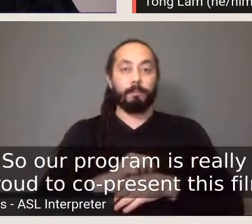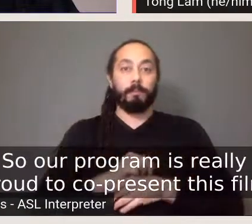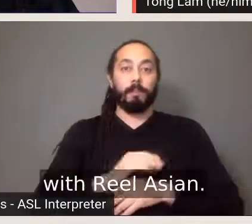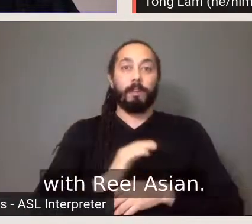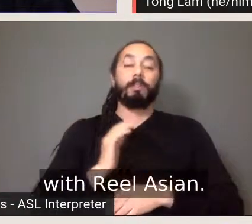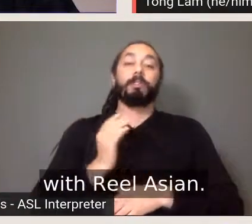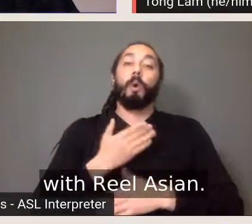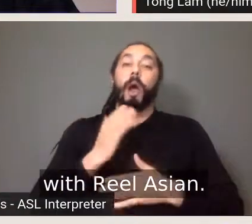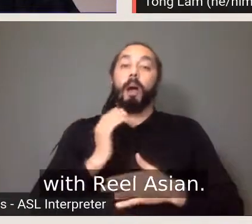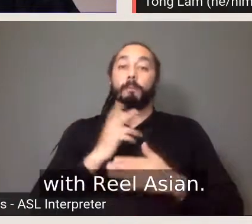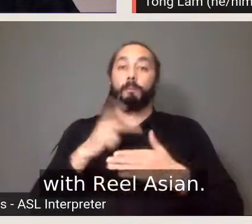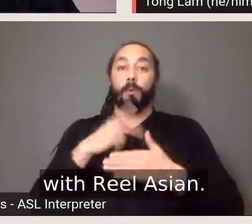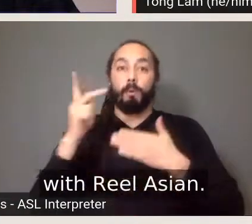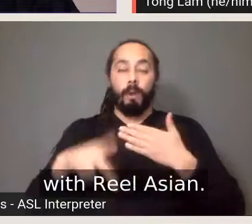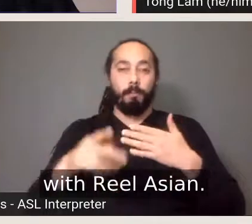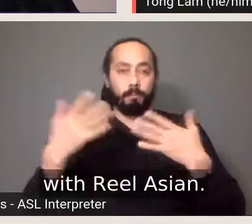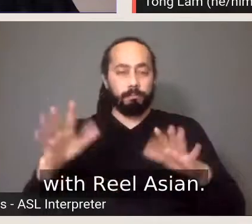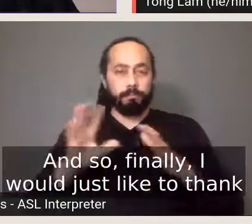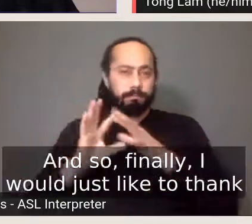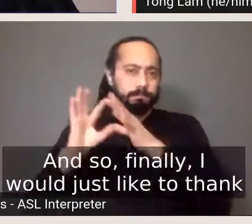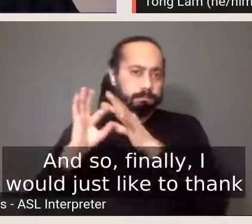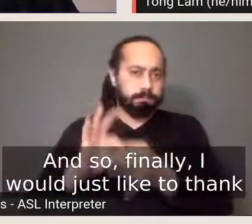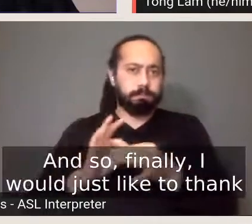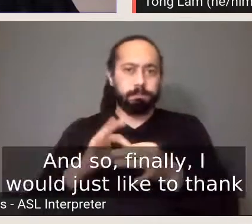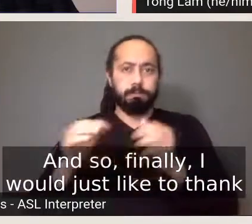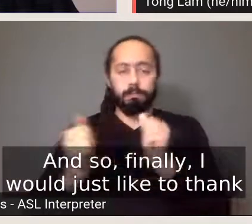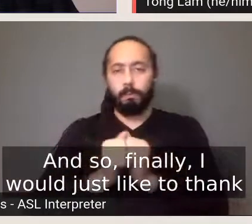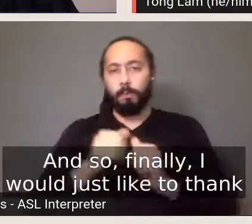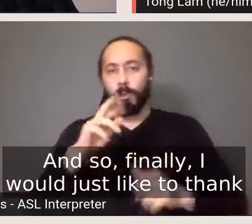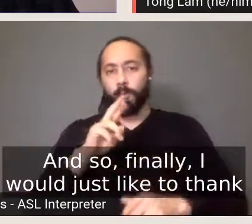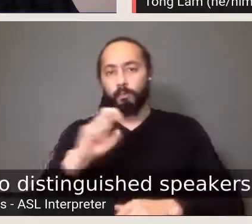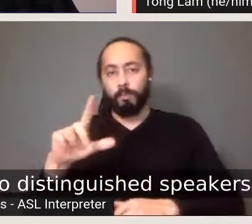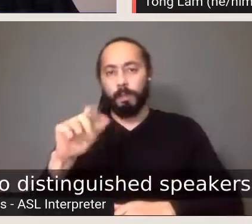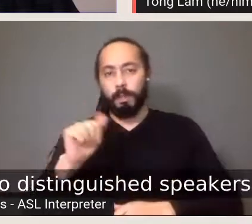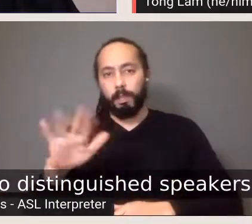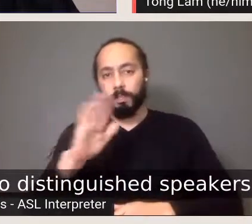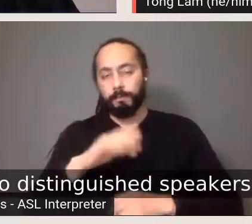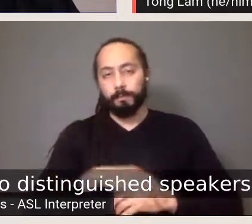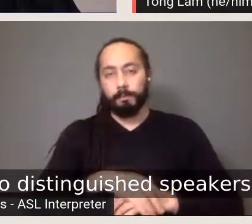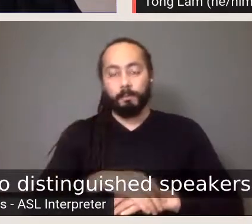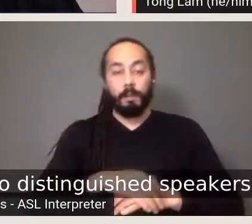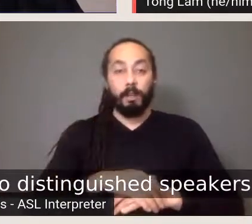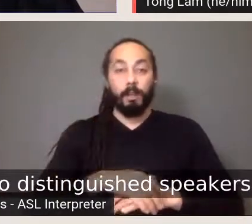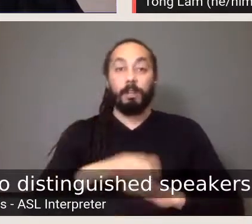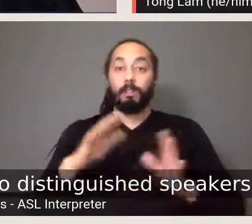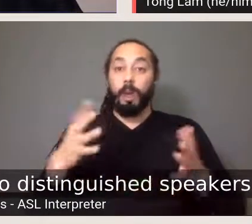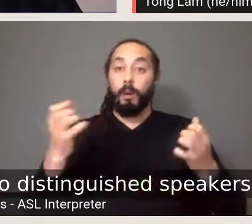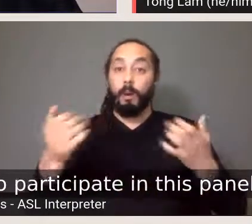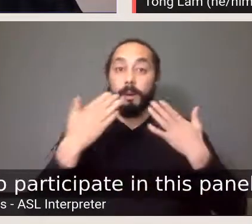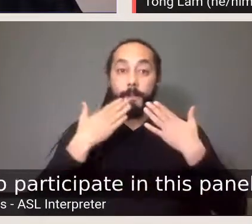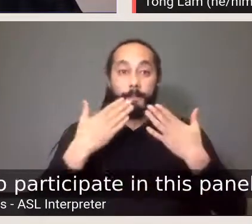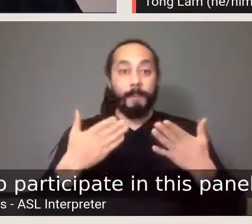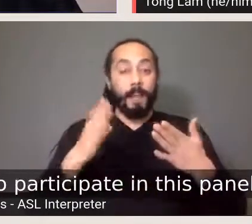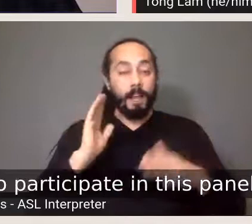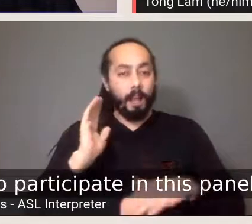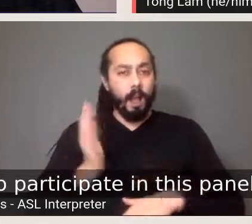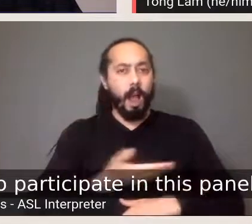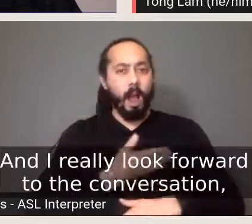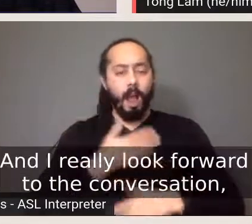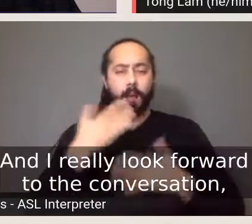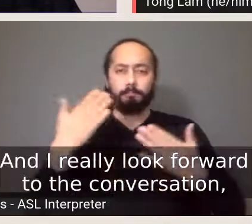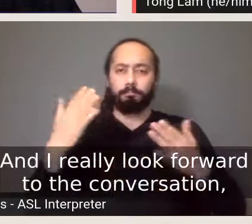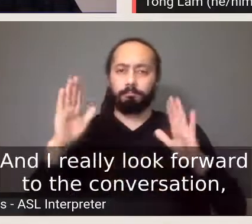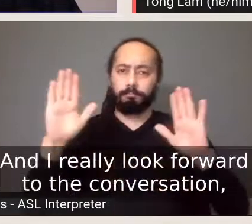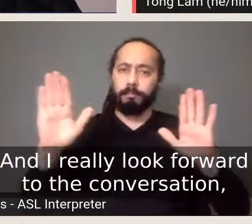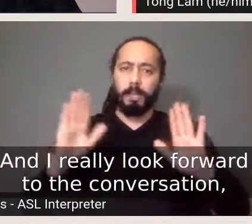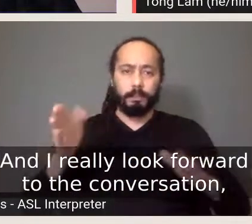film with Real Asian. And so finally, I would just like to thank our two distinguished speakers today to participate in this panel,